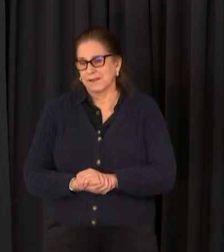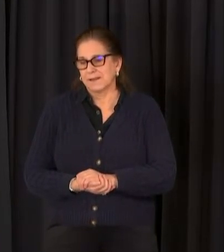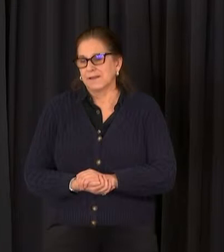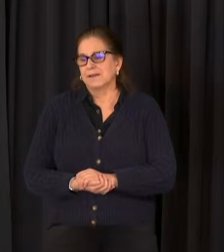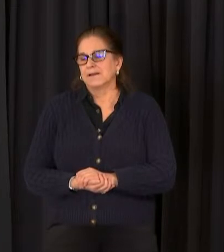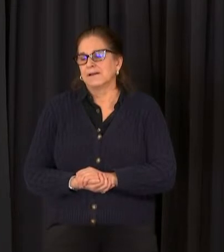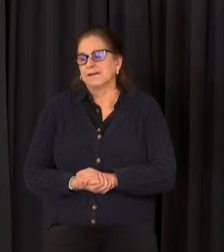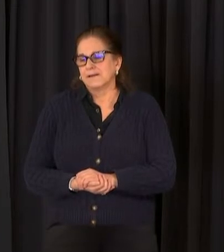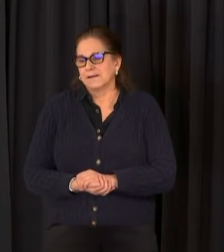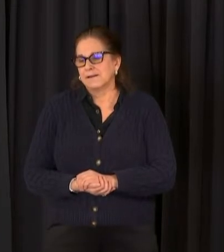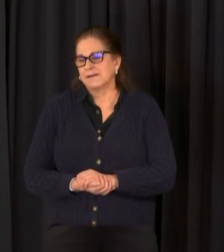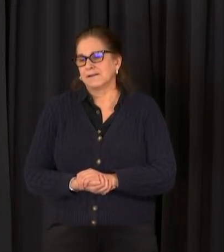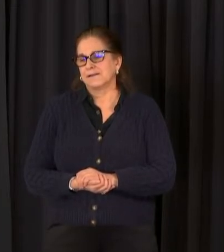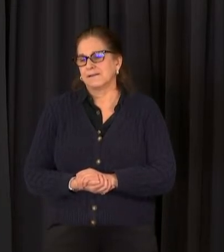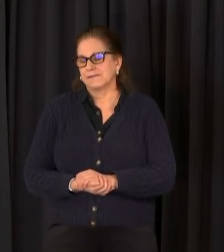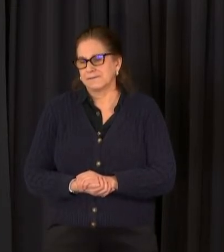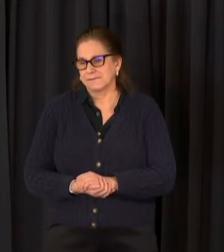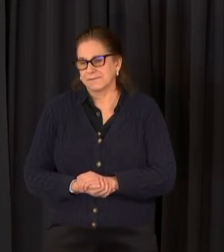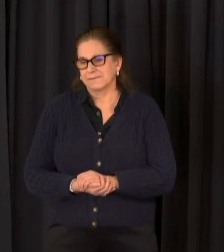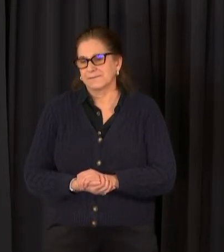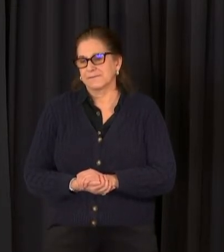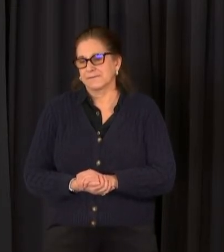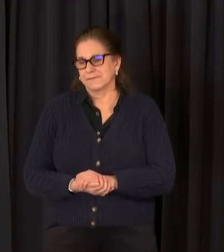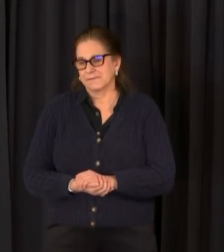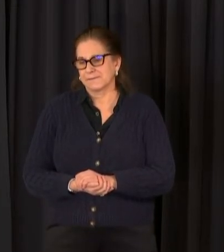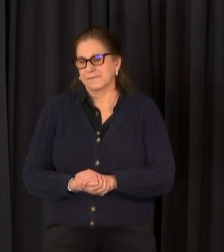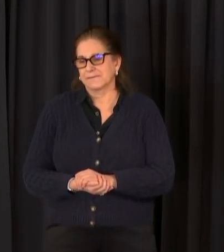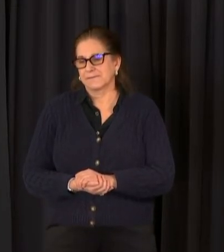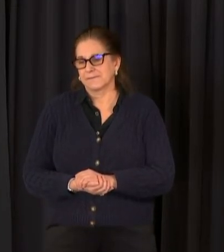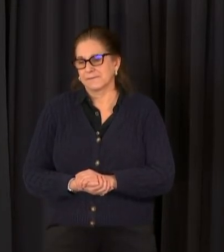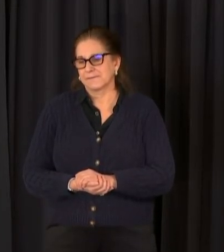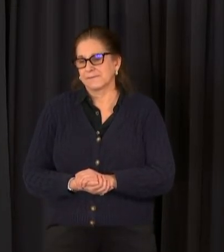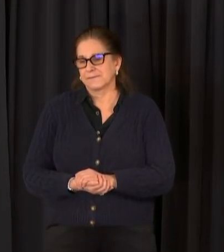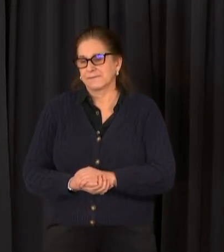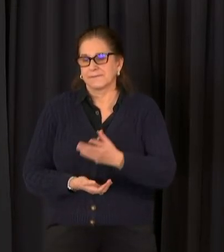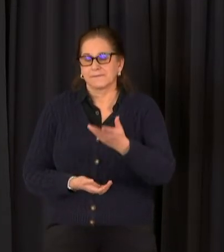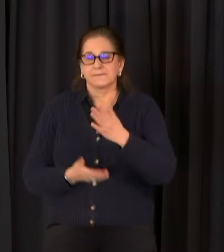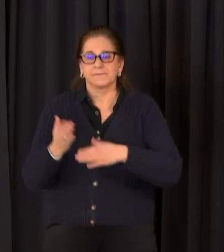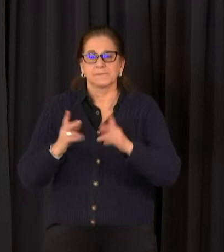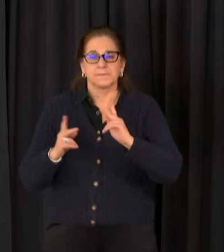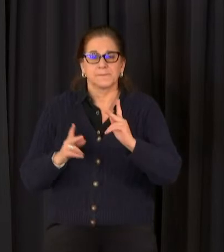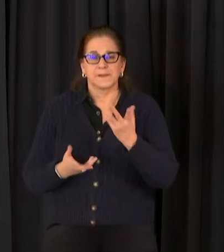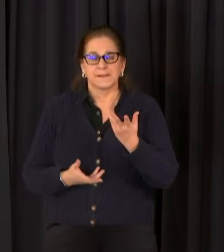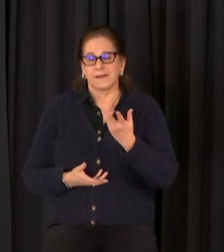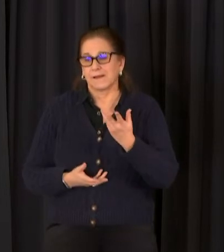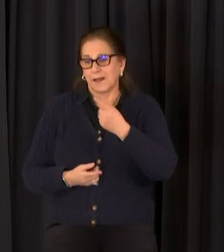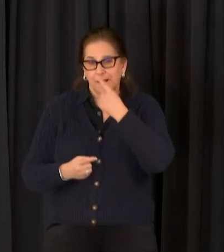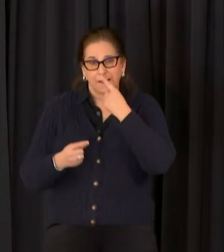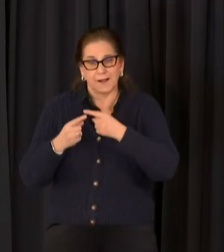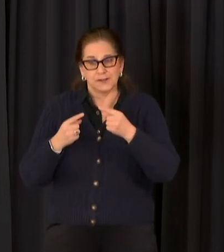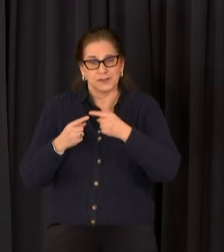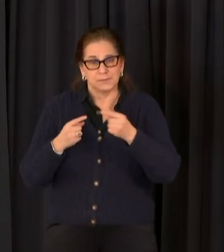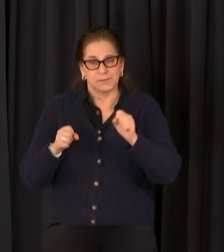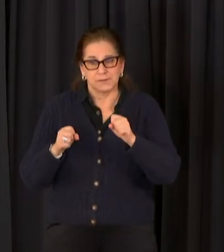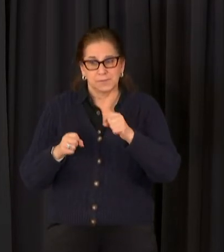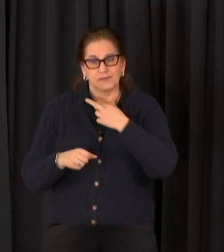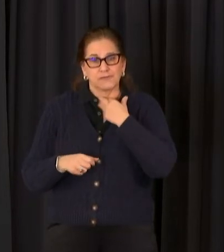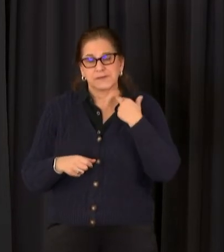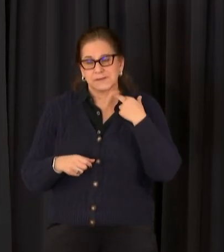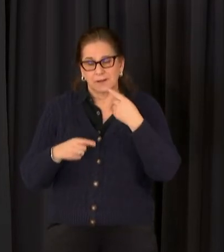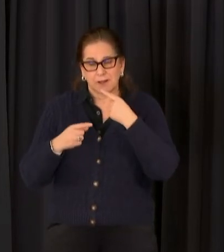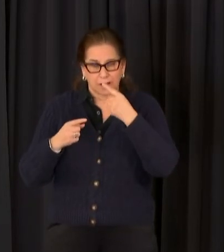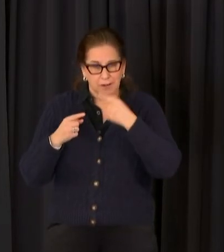And then there's because of what had been identified as a risk for allergic reaction, individuals have to be observed for